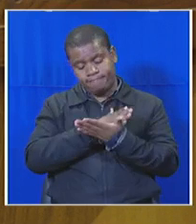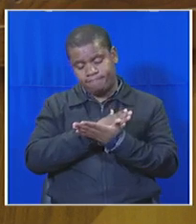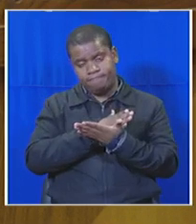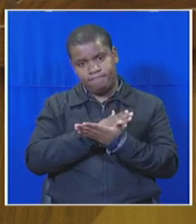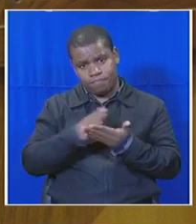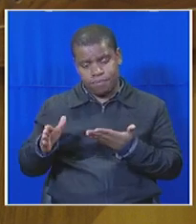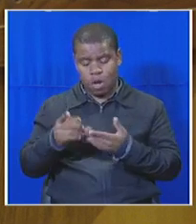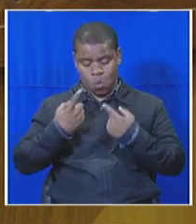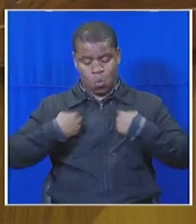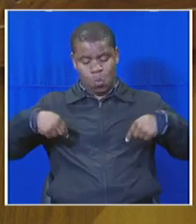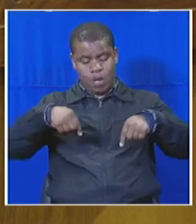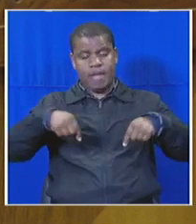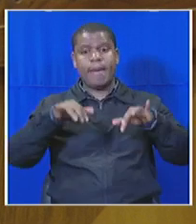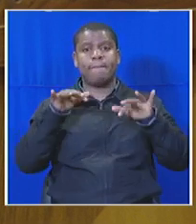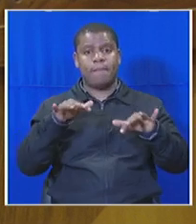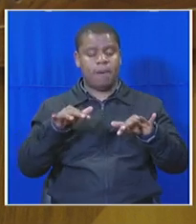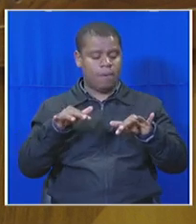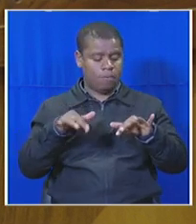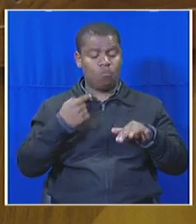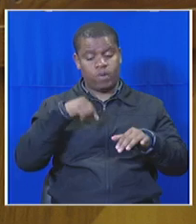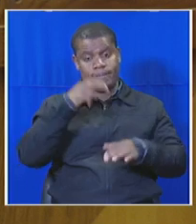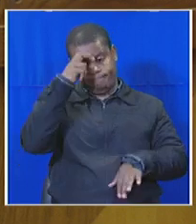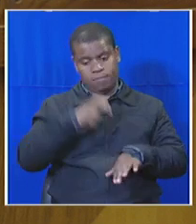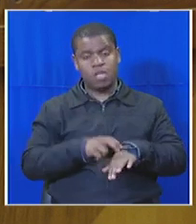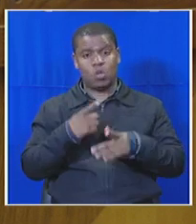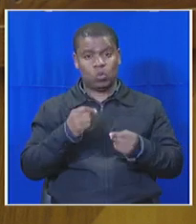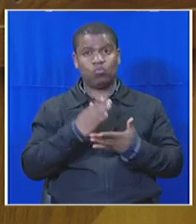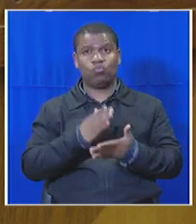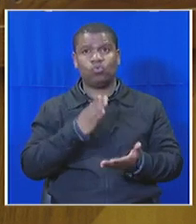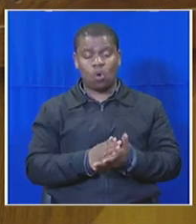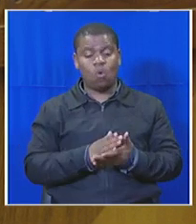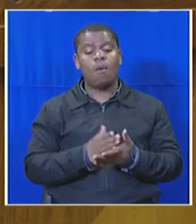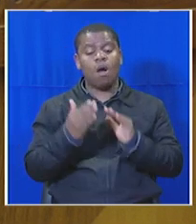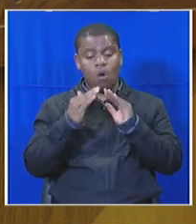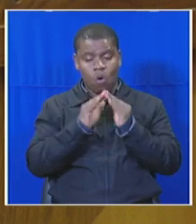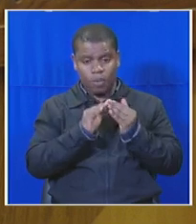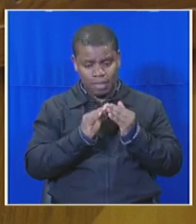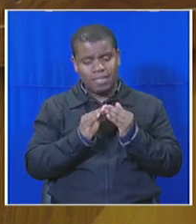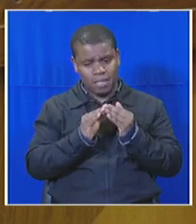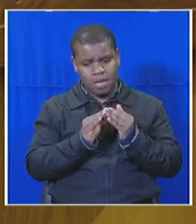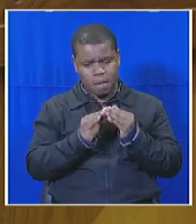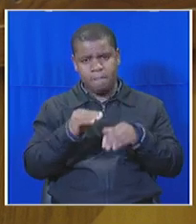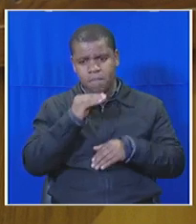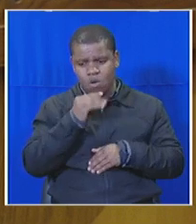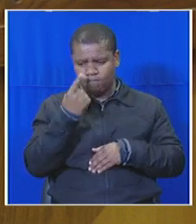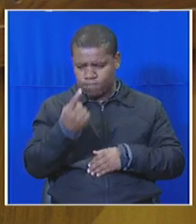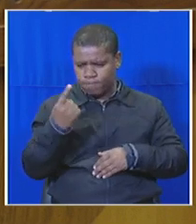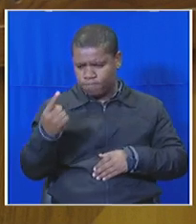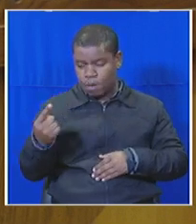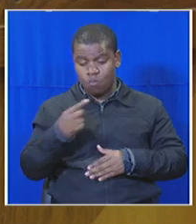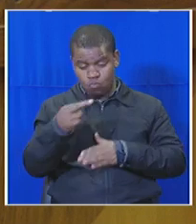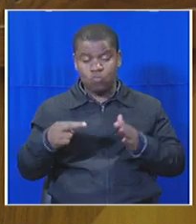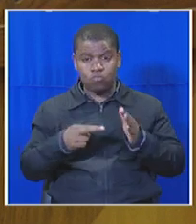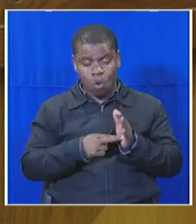people, we need to fully activate our sense of community and each play our role in supporting the